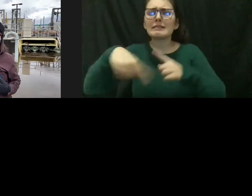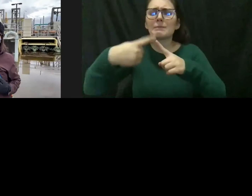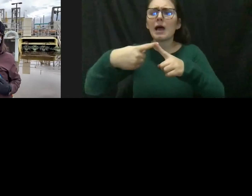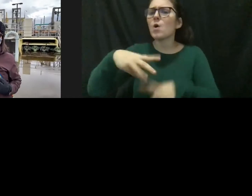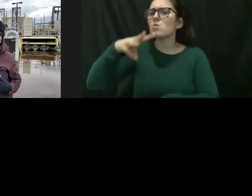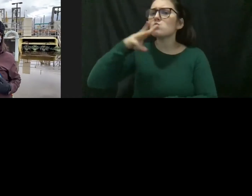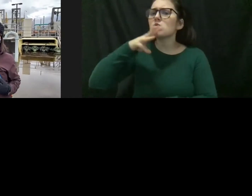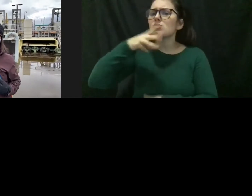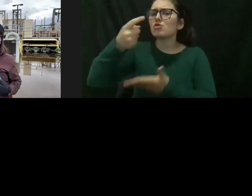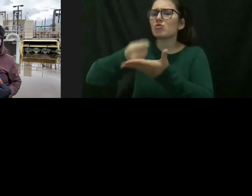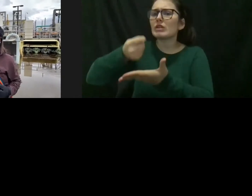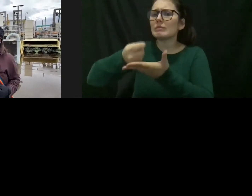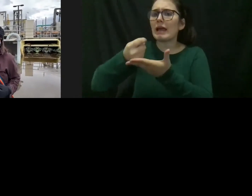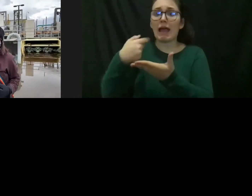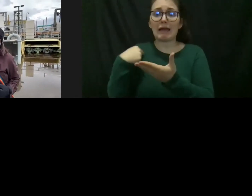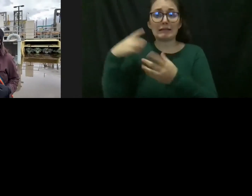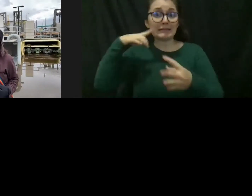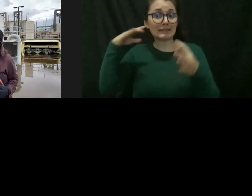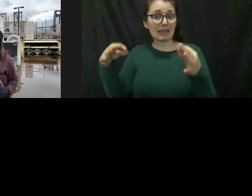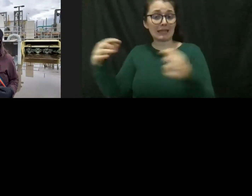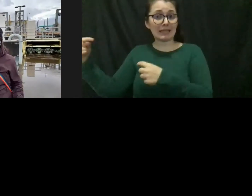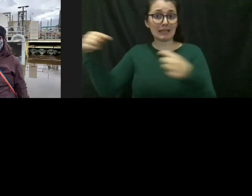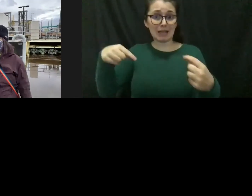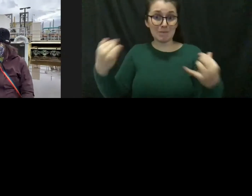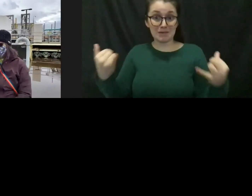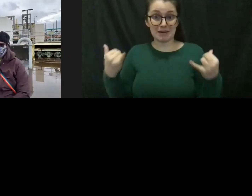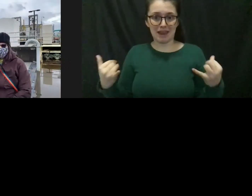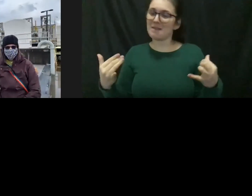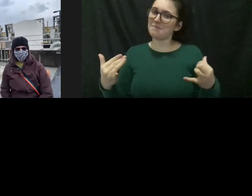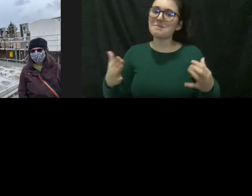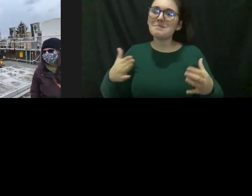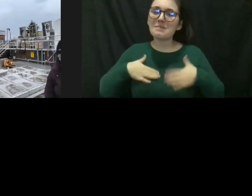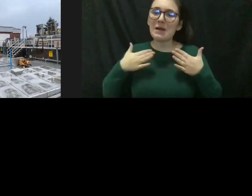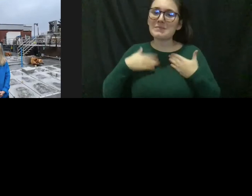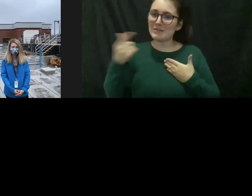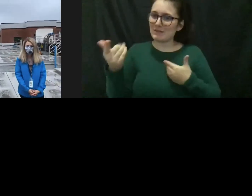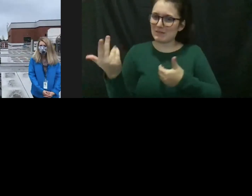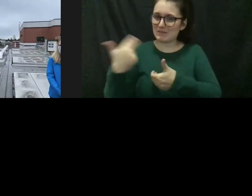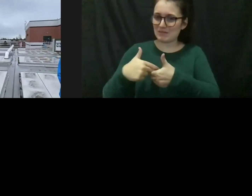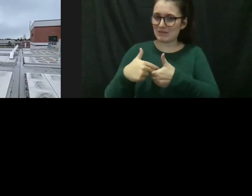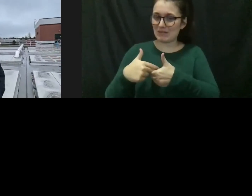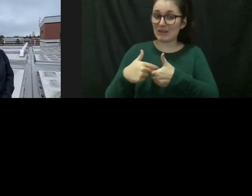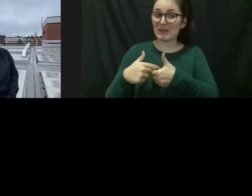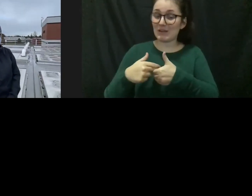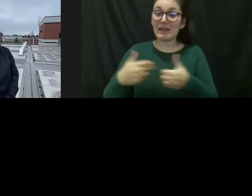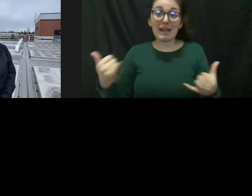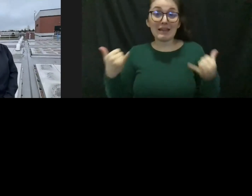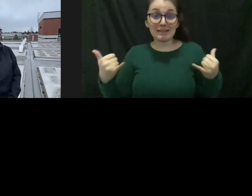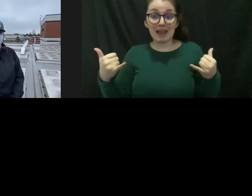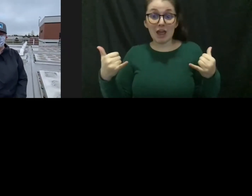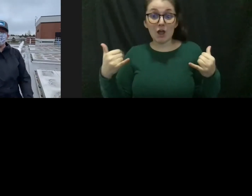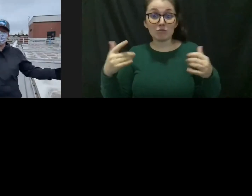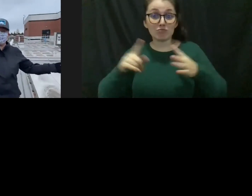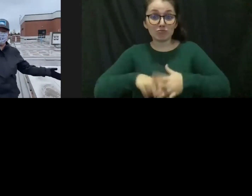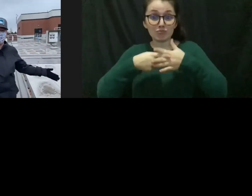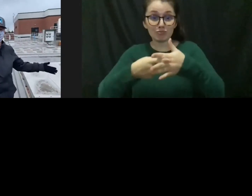to join Amy today. So, we're happy to have you. Okay, Miss Laura Lynn's going to get us started off. All right.